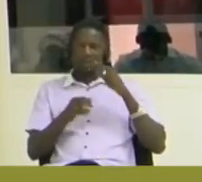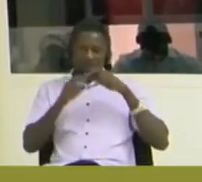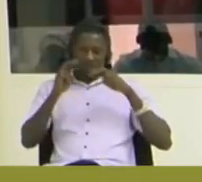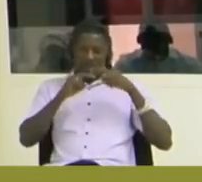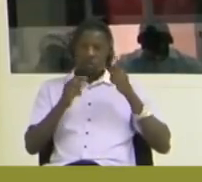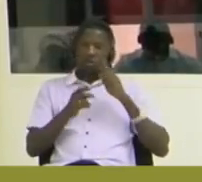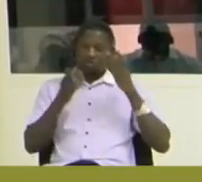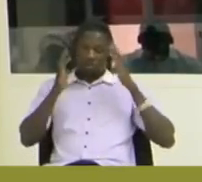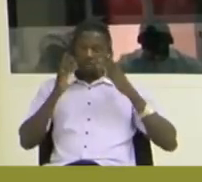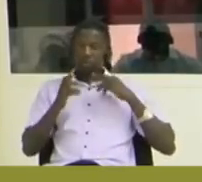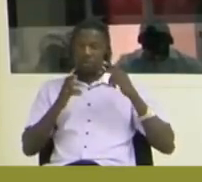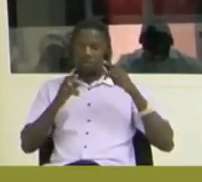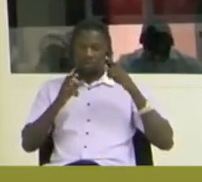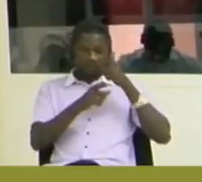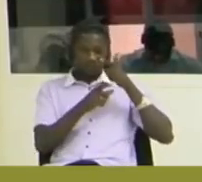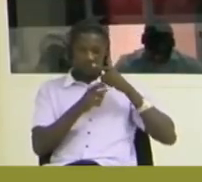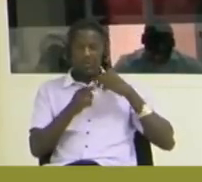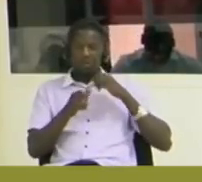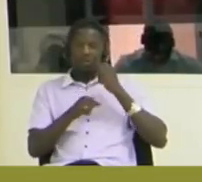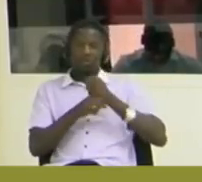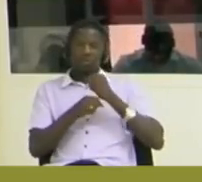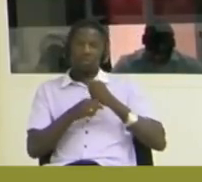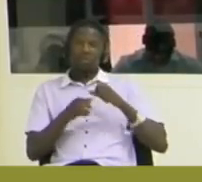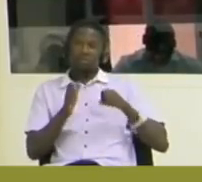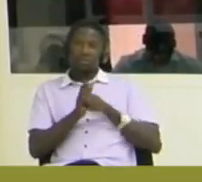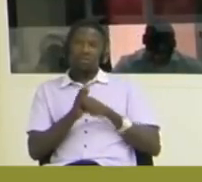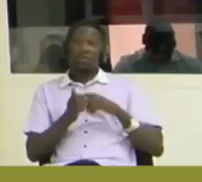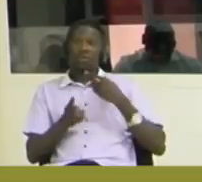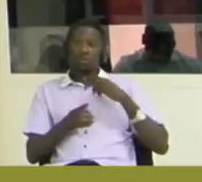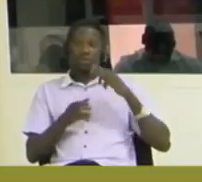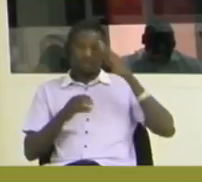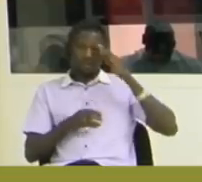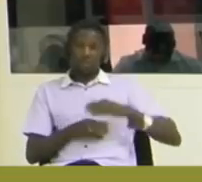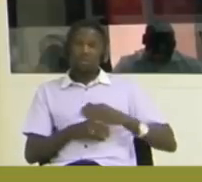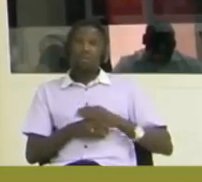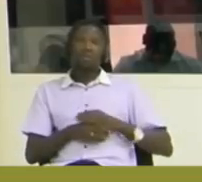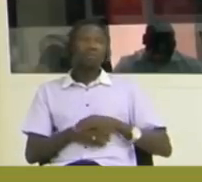video so that it could be sorted out. With your permission, thank you, Mr. Chair.